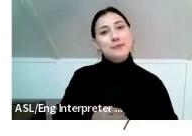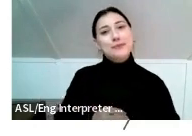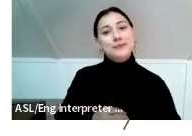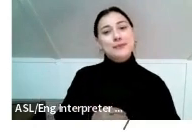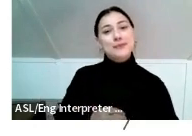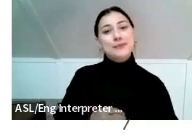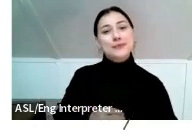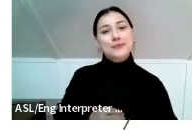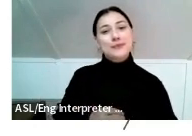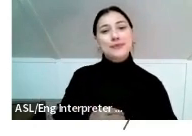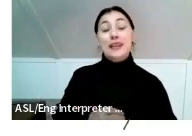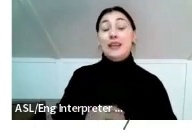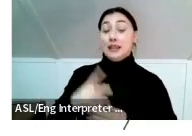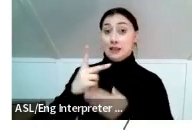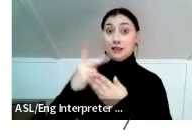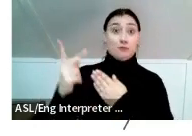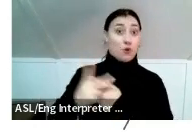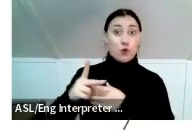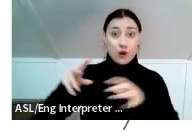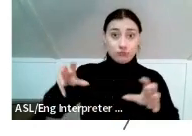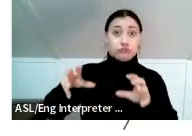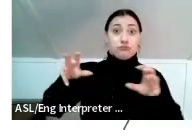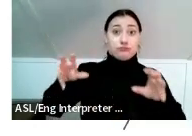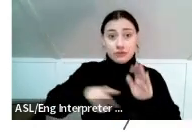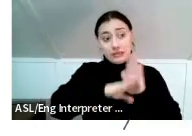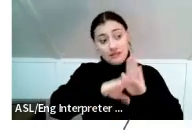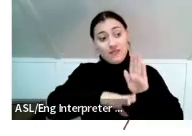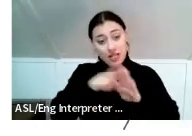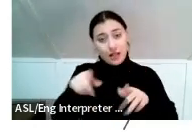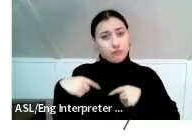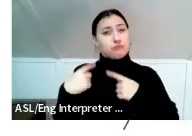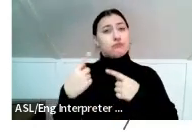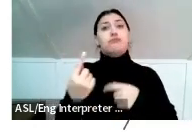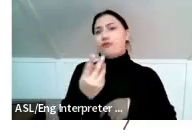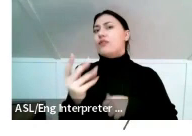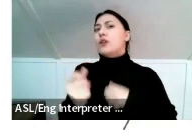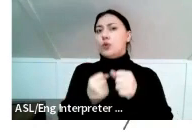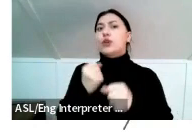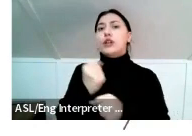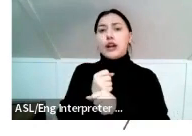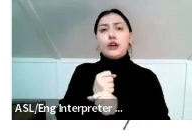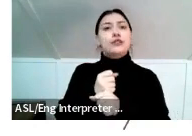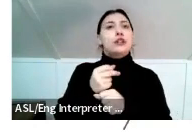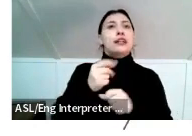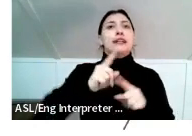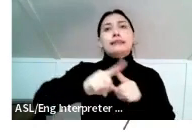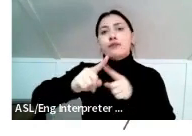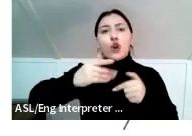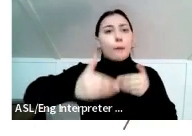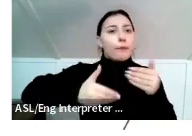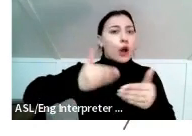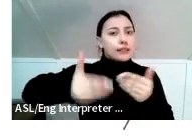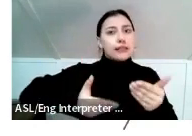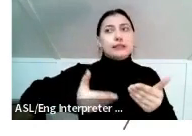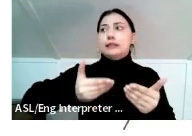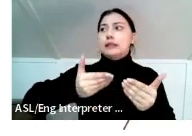So this is a program we've been working on the development of over the last couple of years through a variety of processes, including